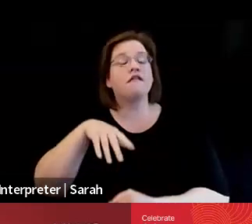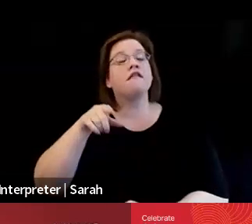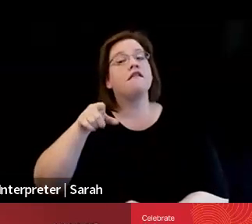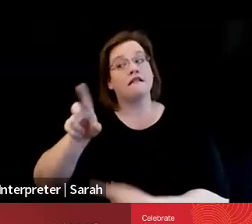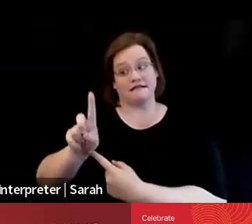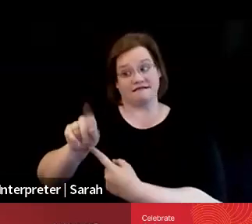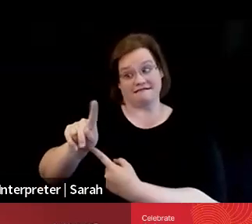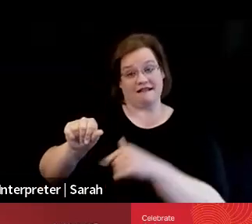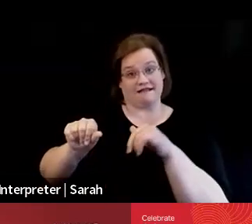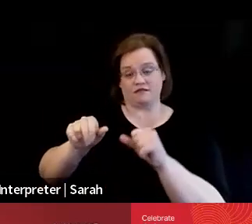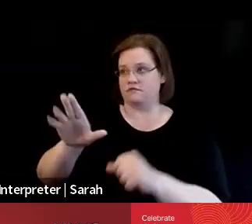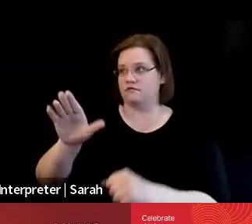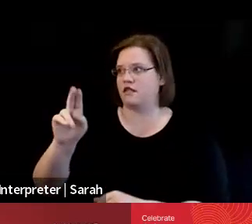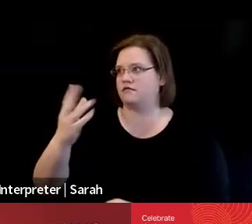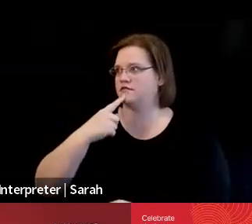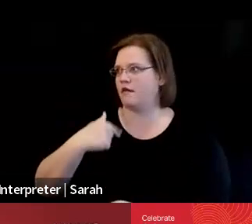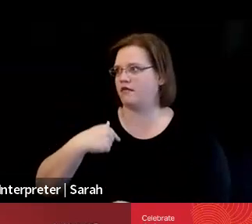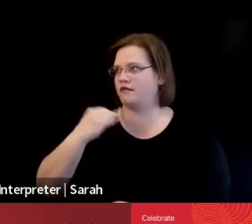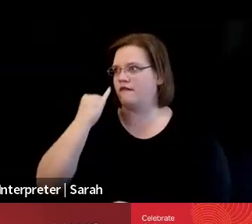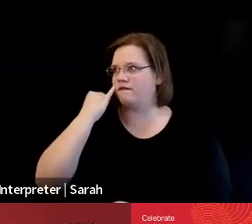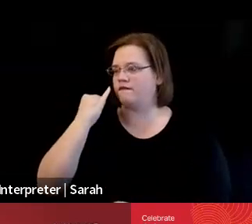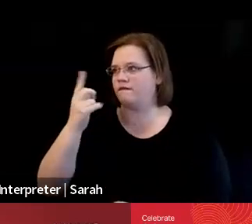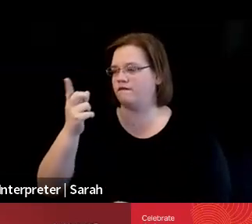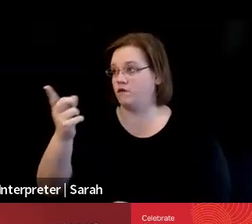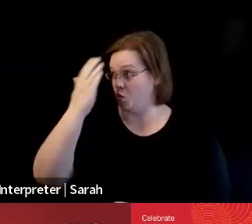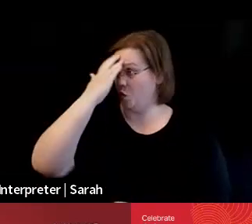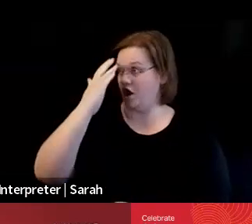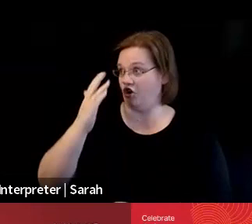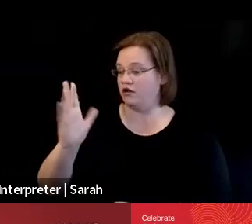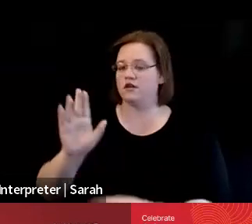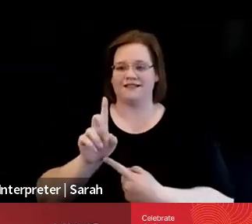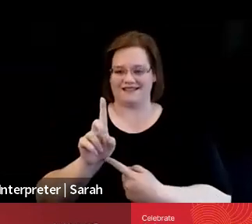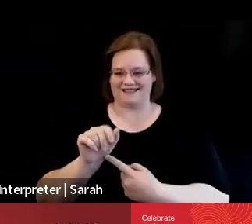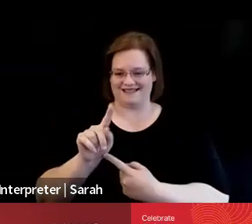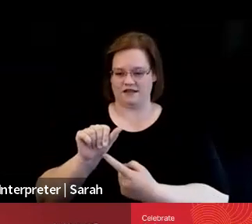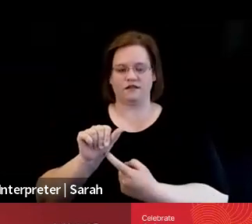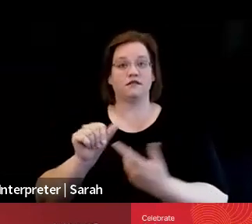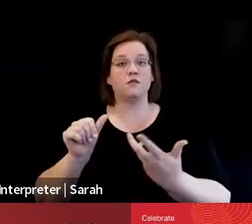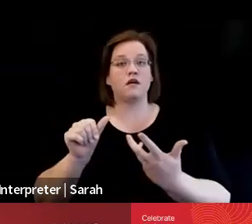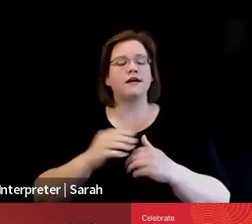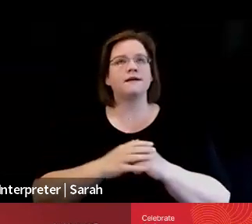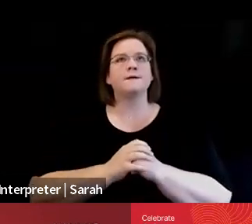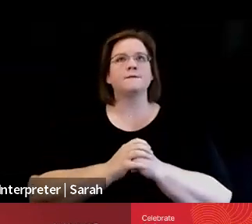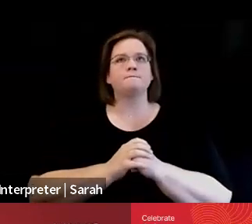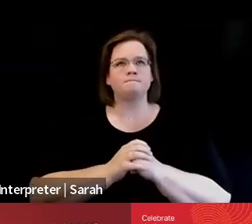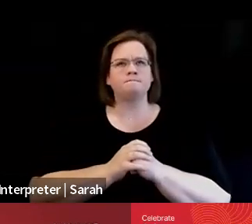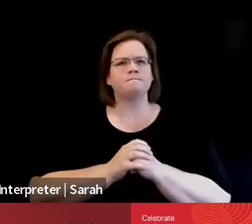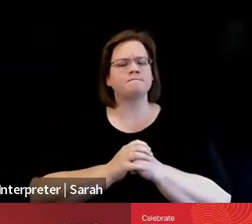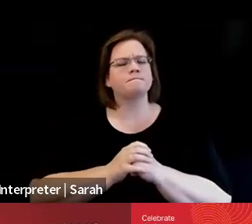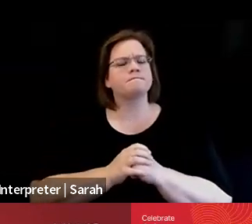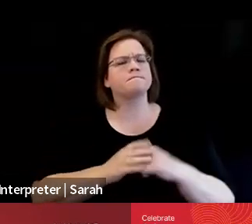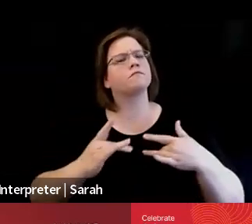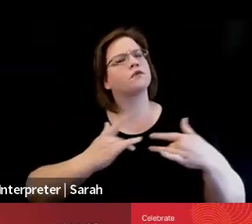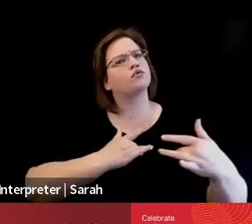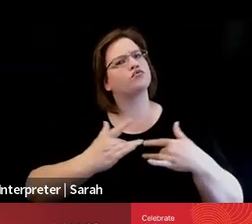would be, and Alison, please correct me if you're aware of some data, is there's a lot of concern about how the structure